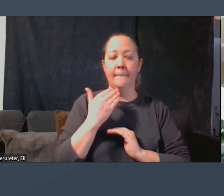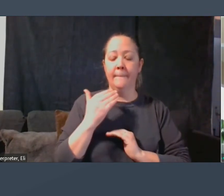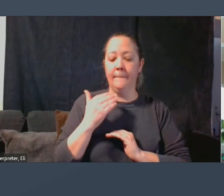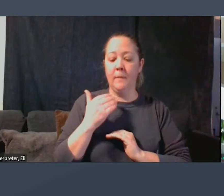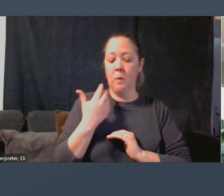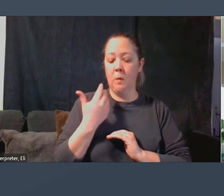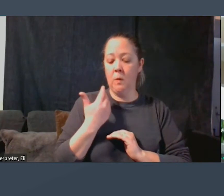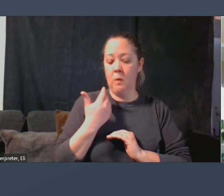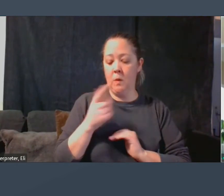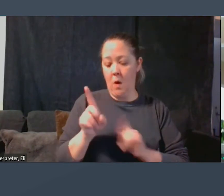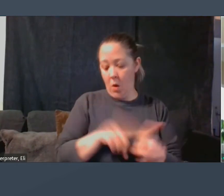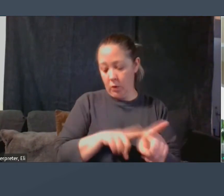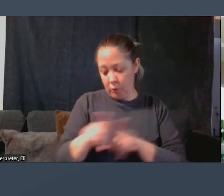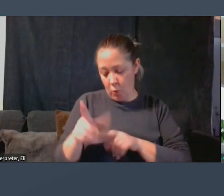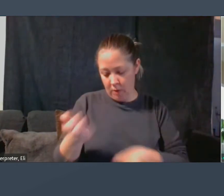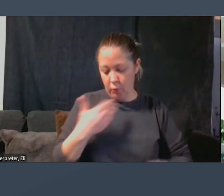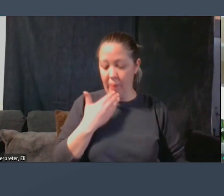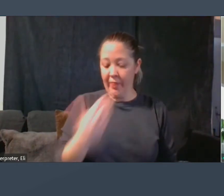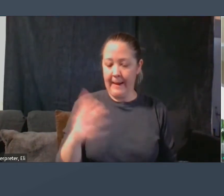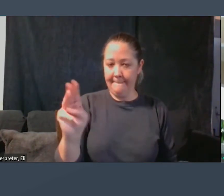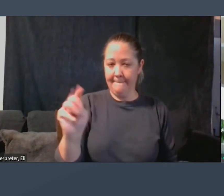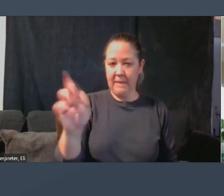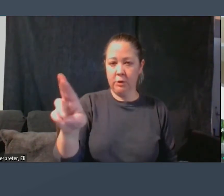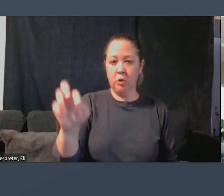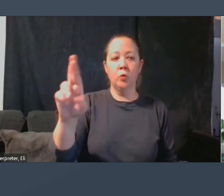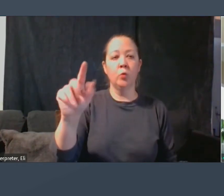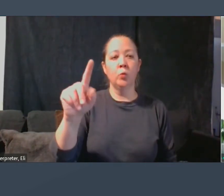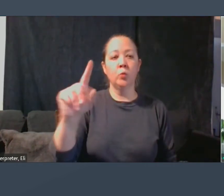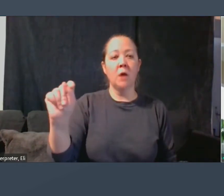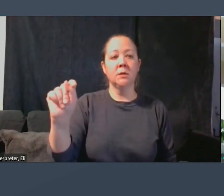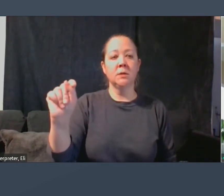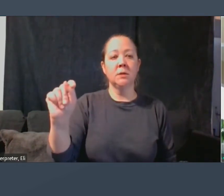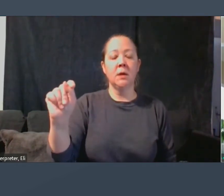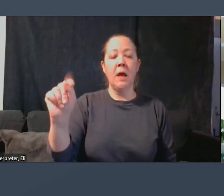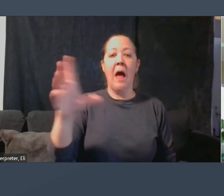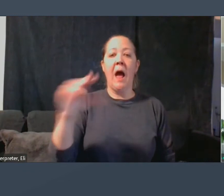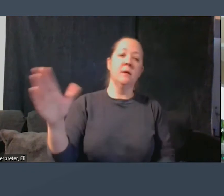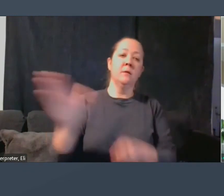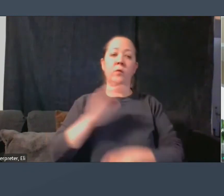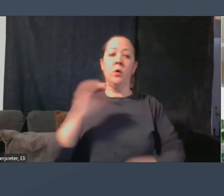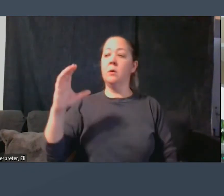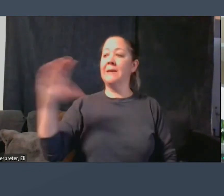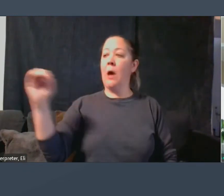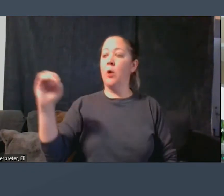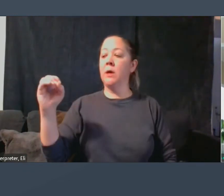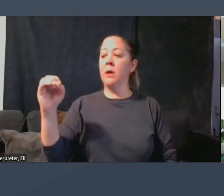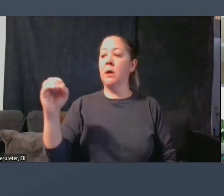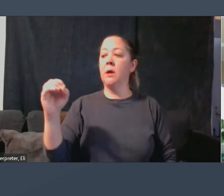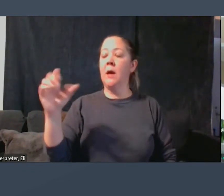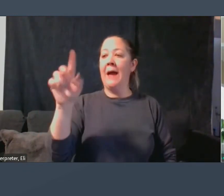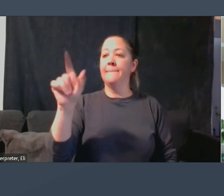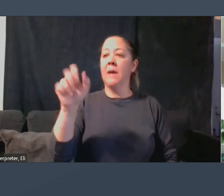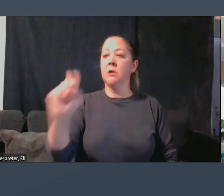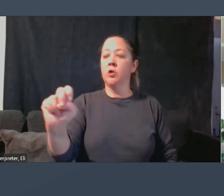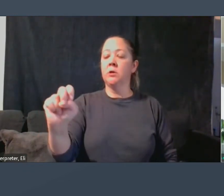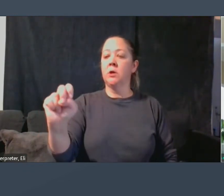and the entire county administration for supporting a continuance as well and giving the space